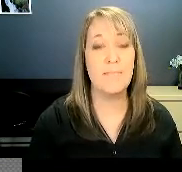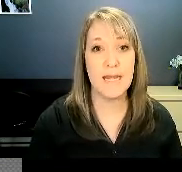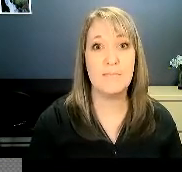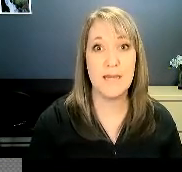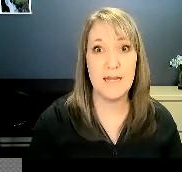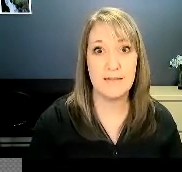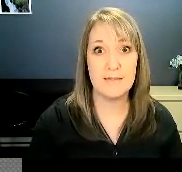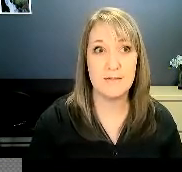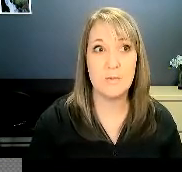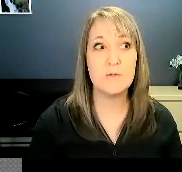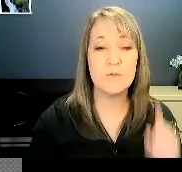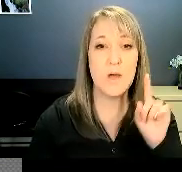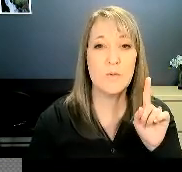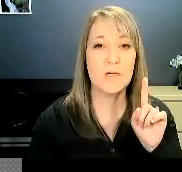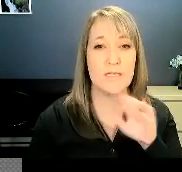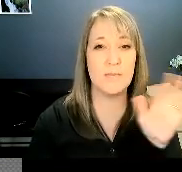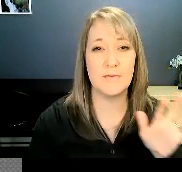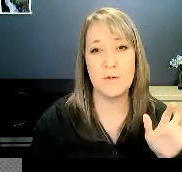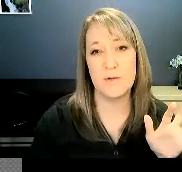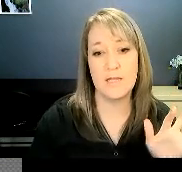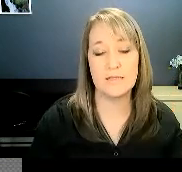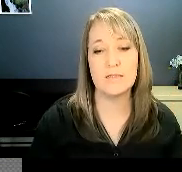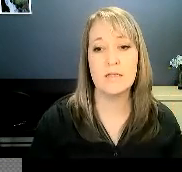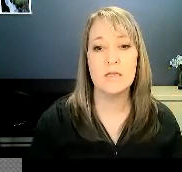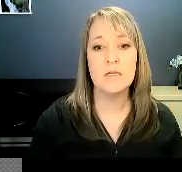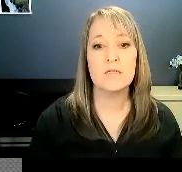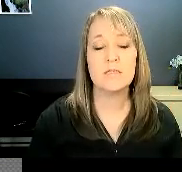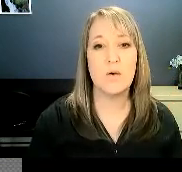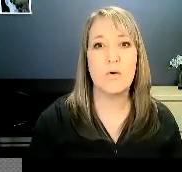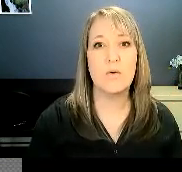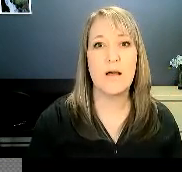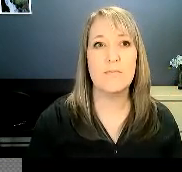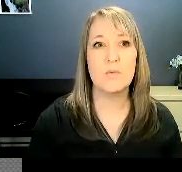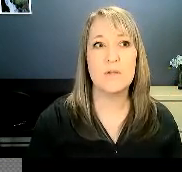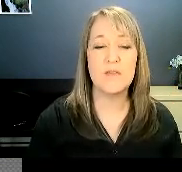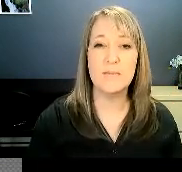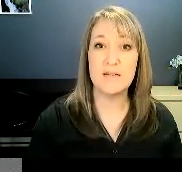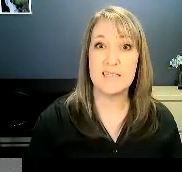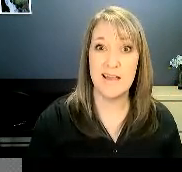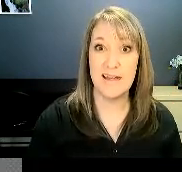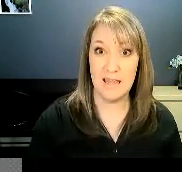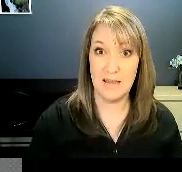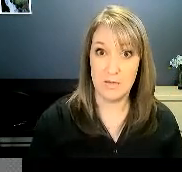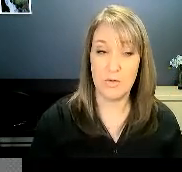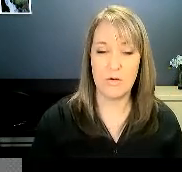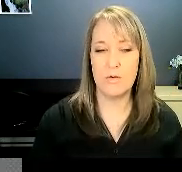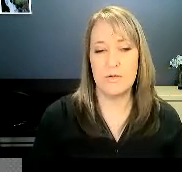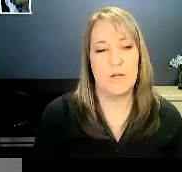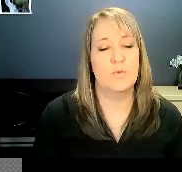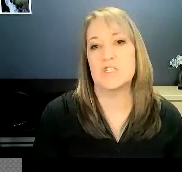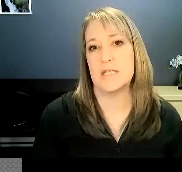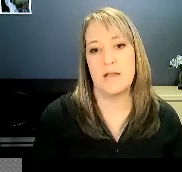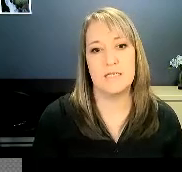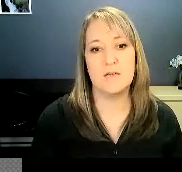have many meanings. We use one word to mean a few different things. So when you think about signing